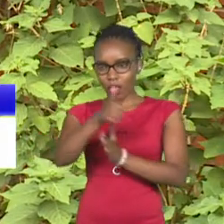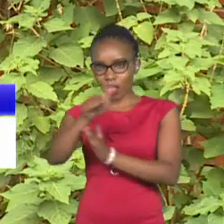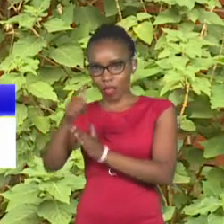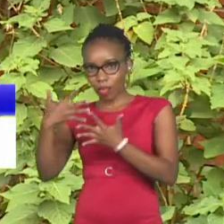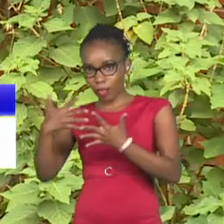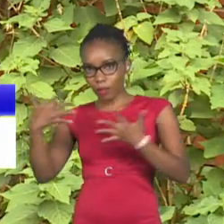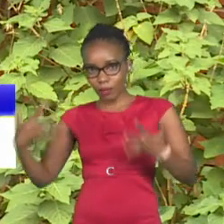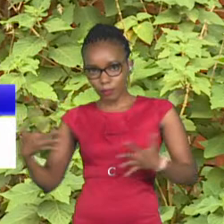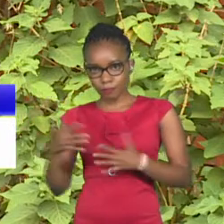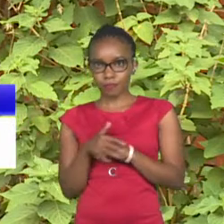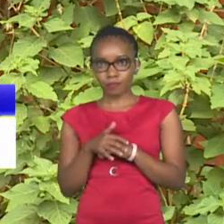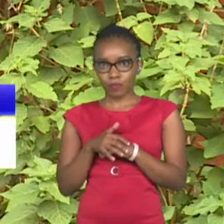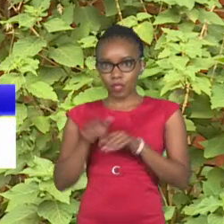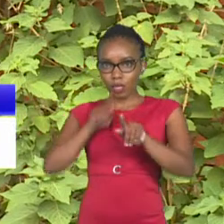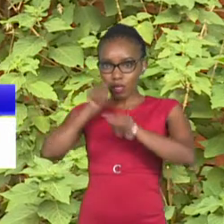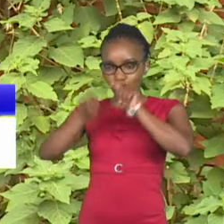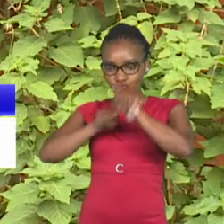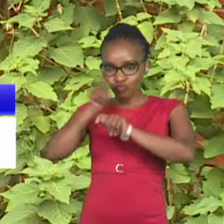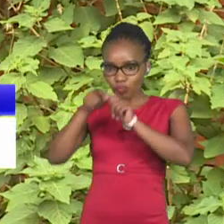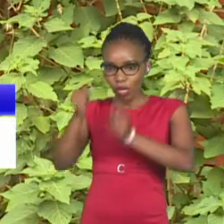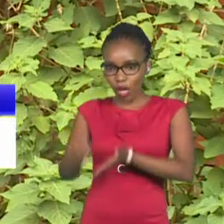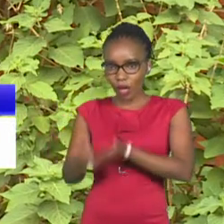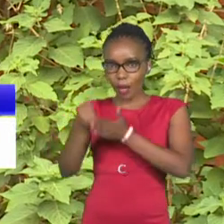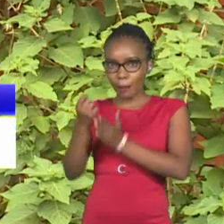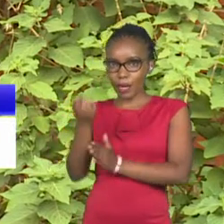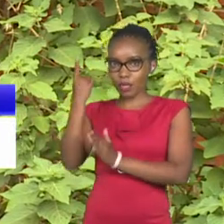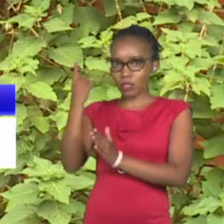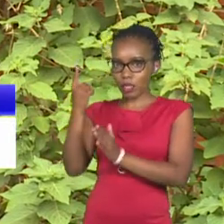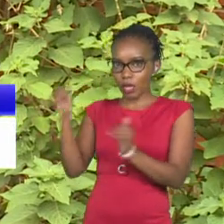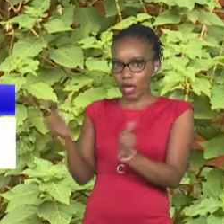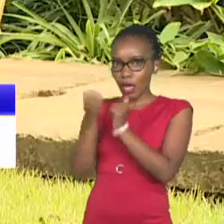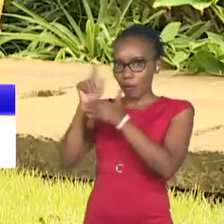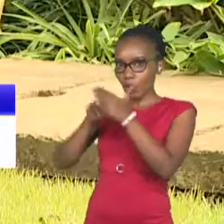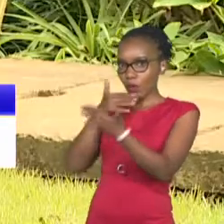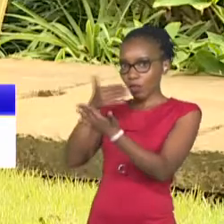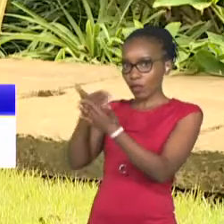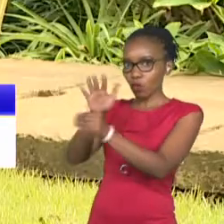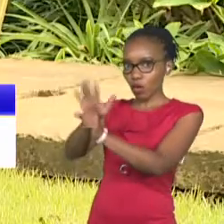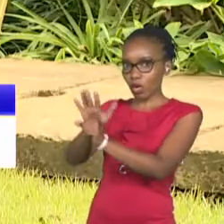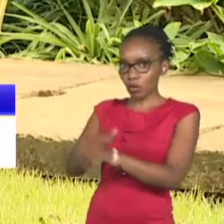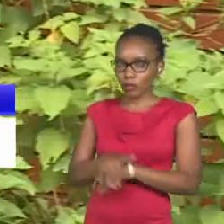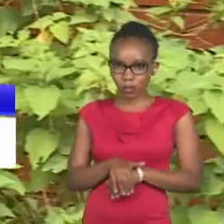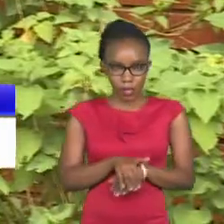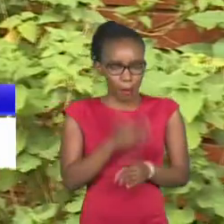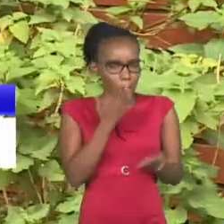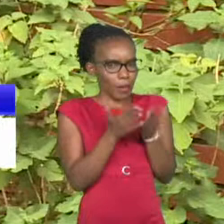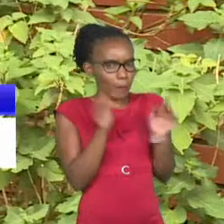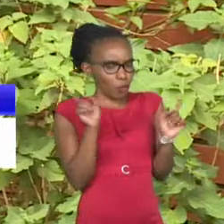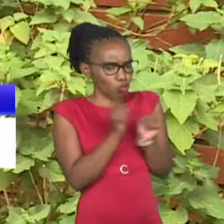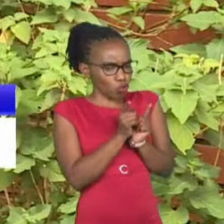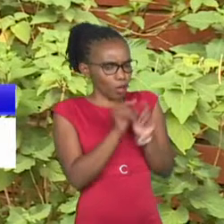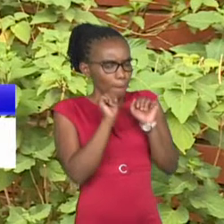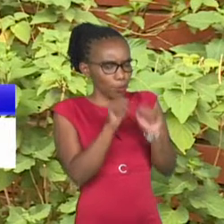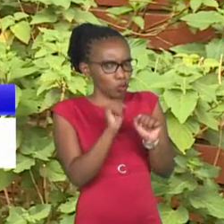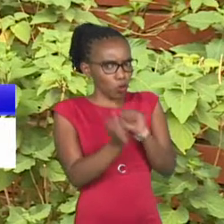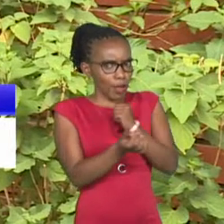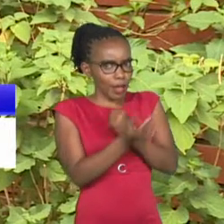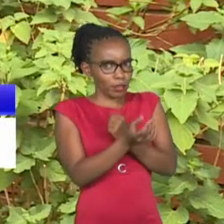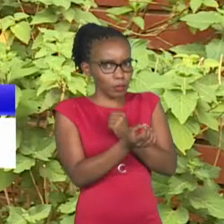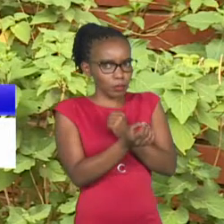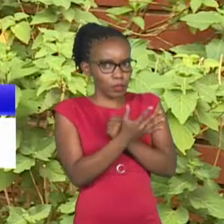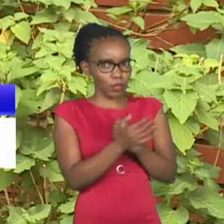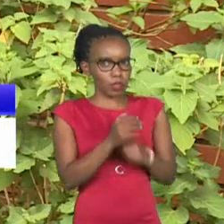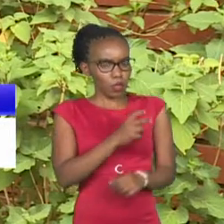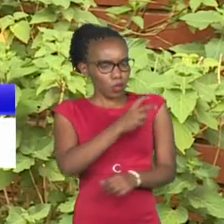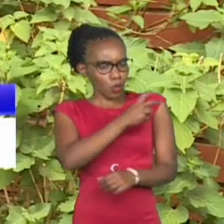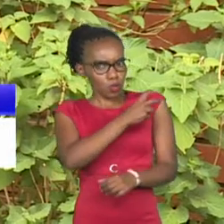And he's going to help us understand how it all works. Thank you, Willie. Now, maybe briefly, you can tell us what is Consult